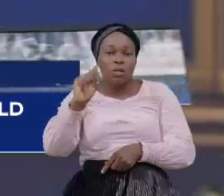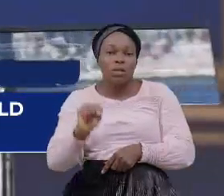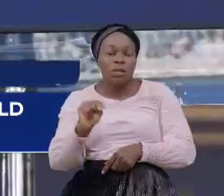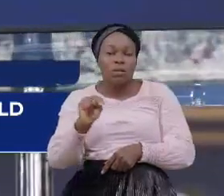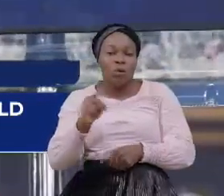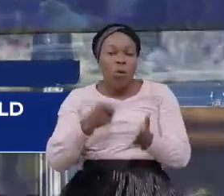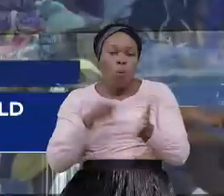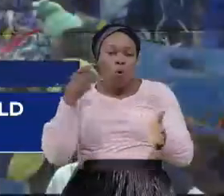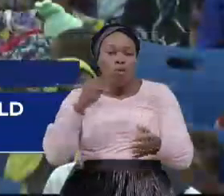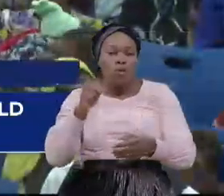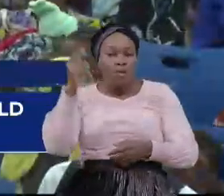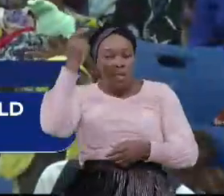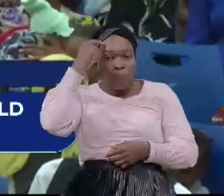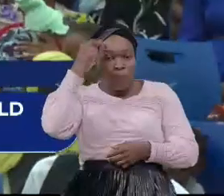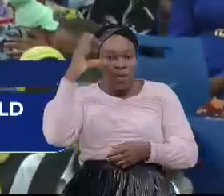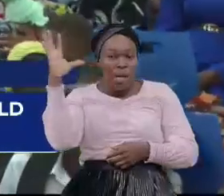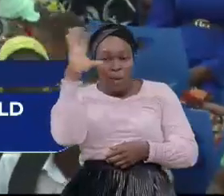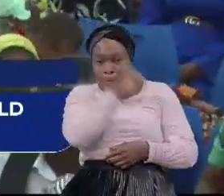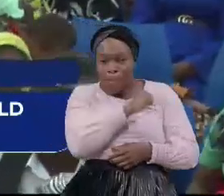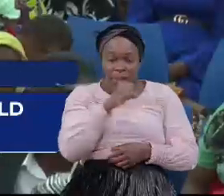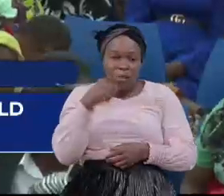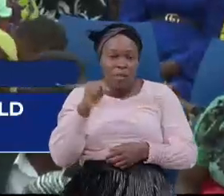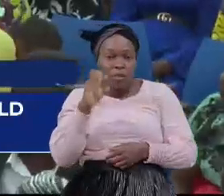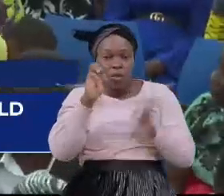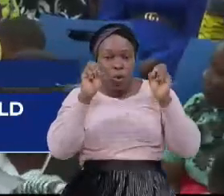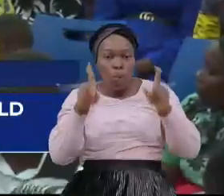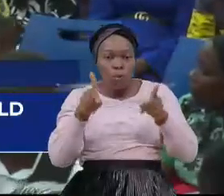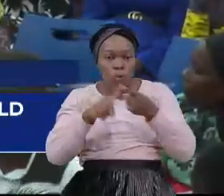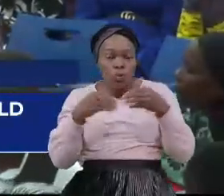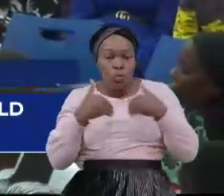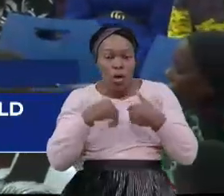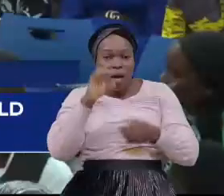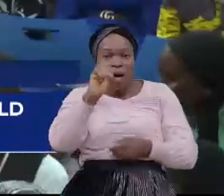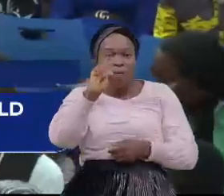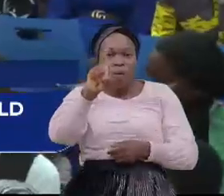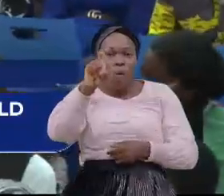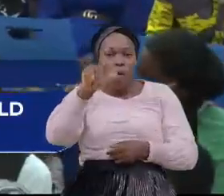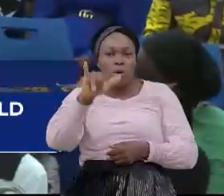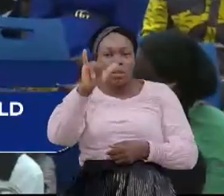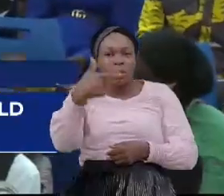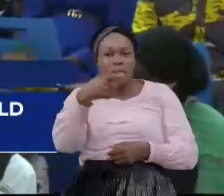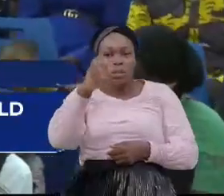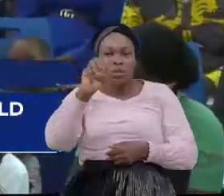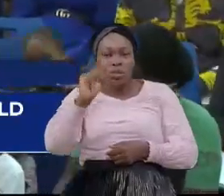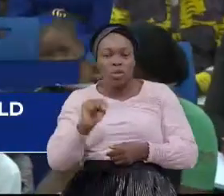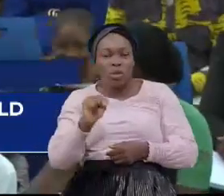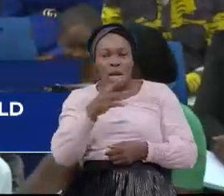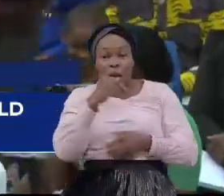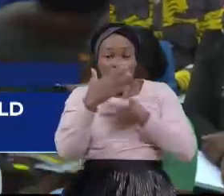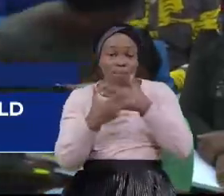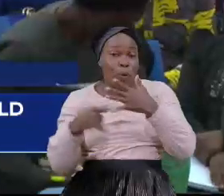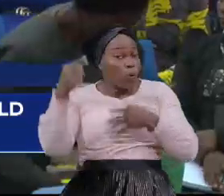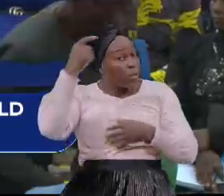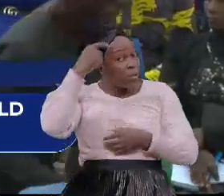misses the opportunity of having oxygen and blood there, it's just a matter of